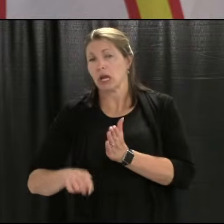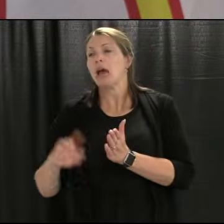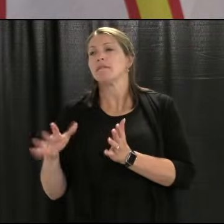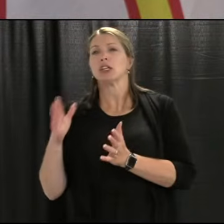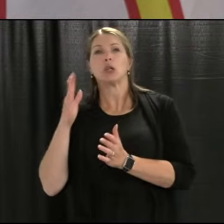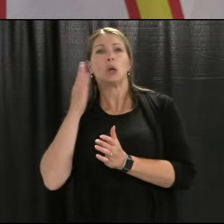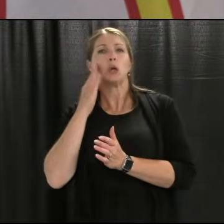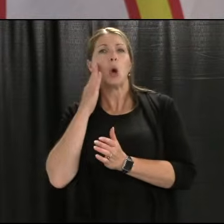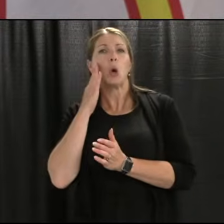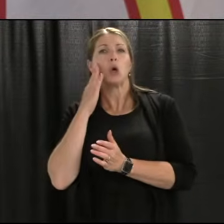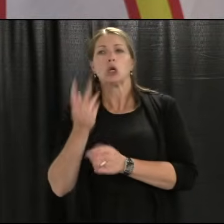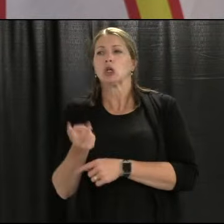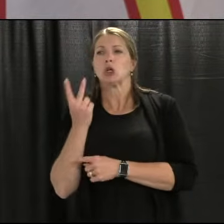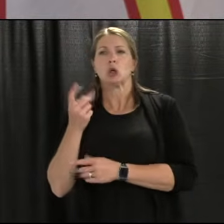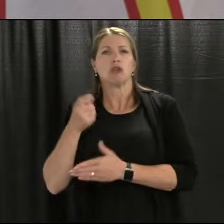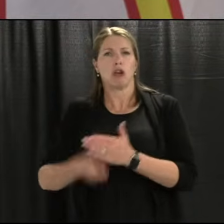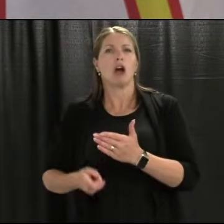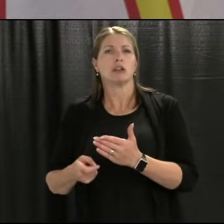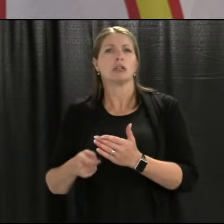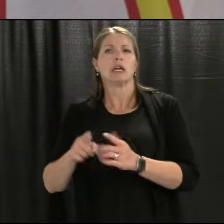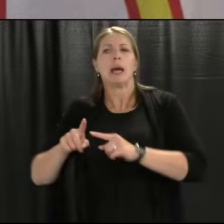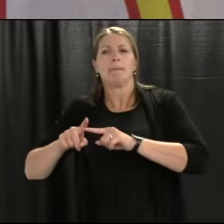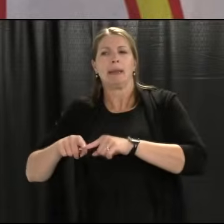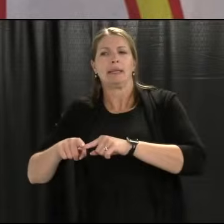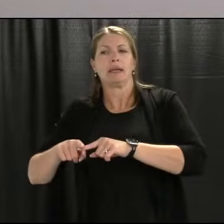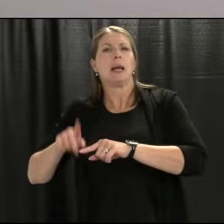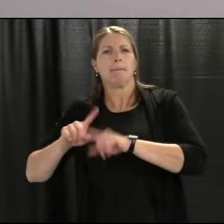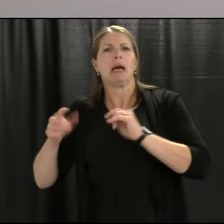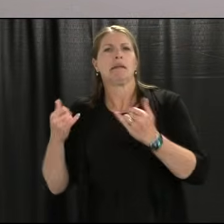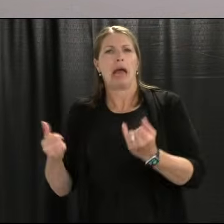fines that were pending, and now we can confirm that the fines have been issued. How much were those 2 fines?